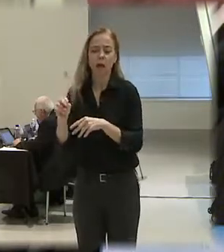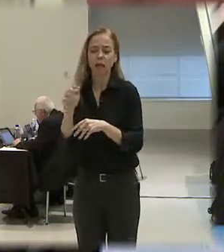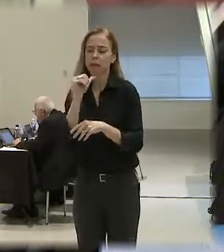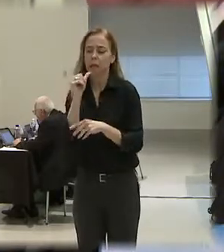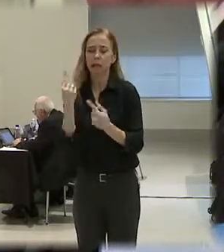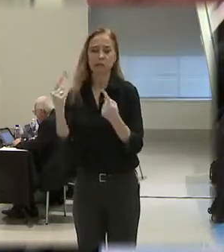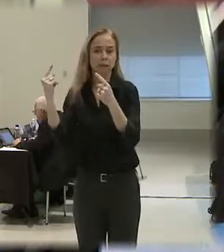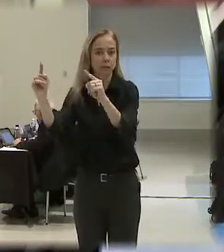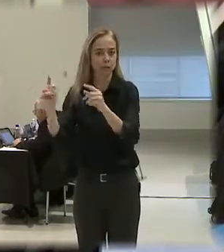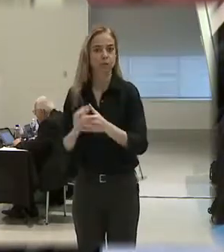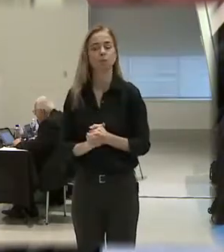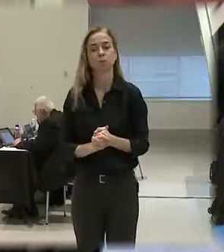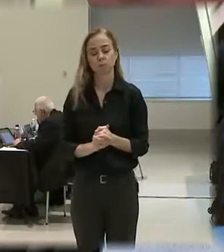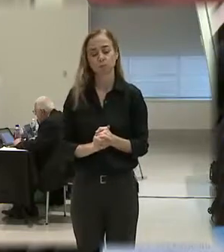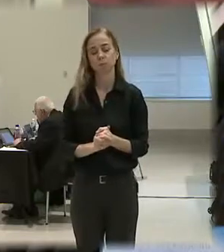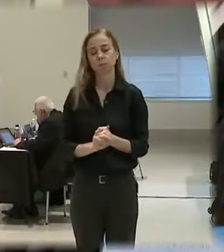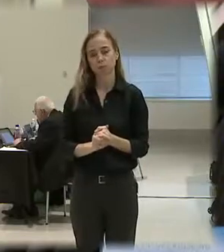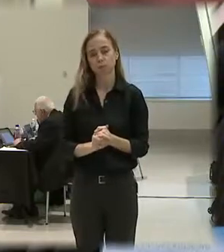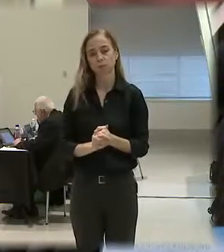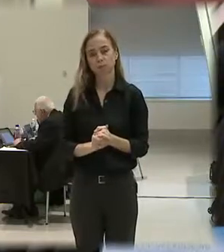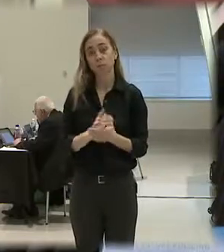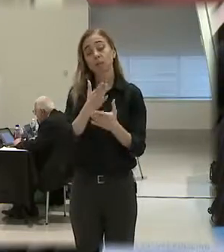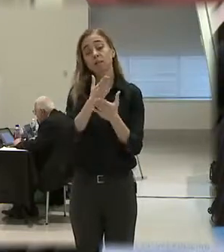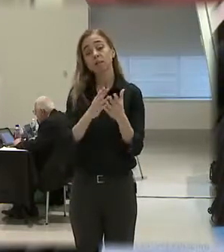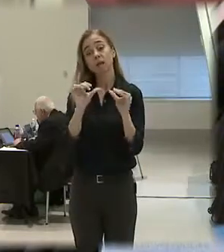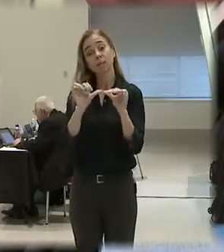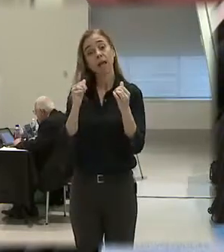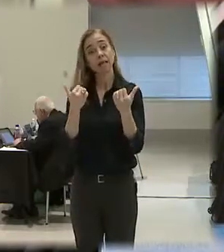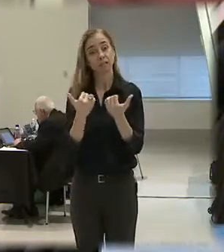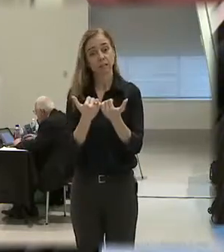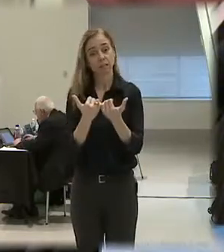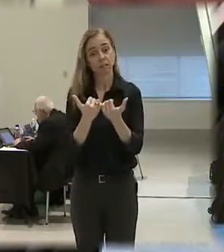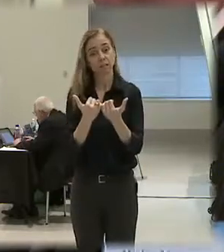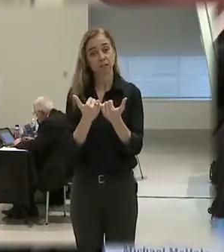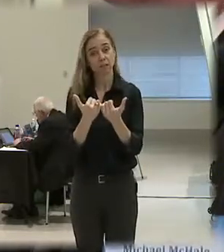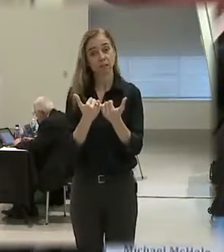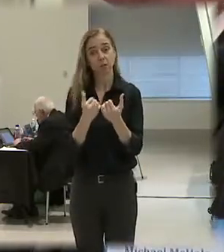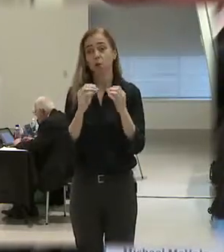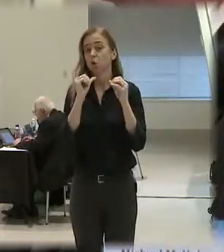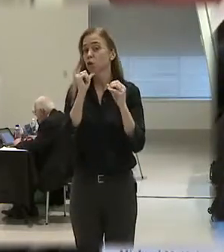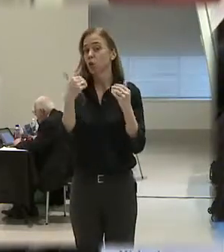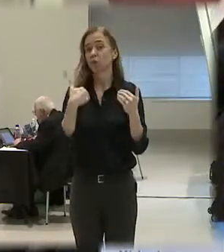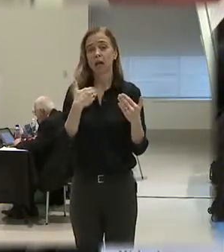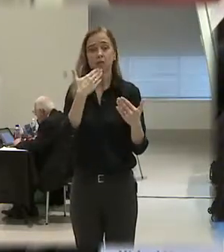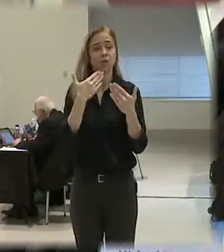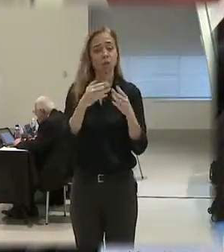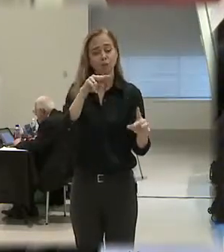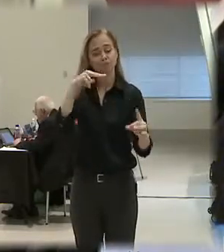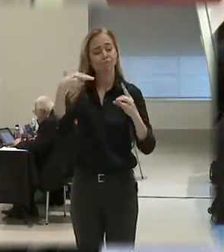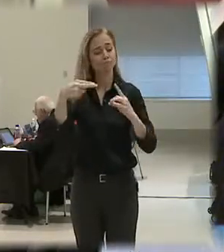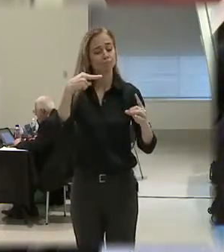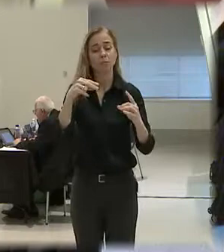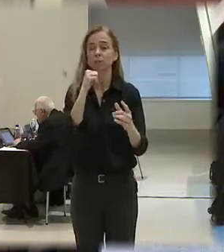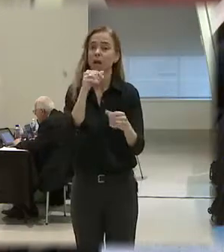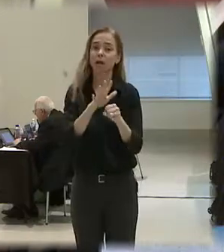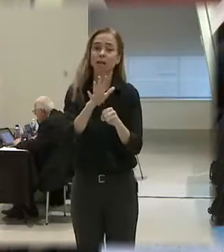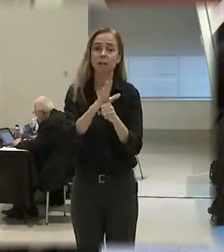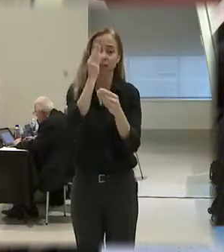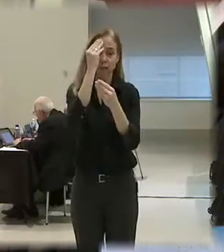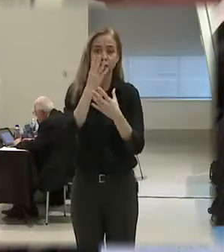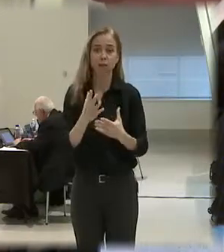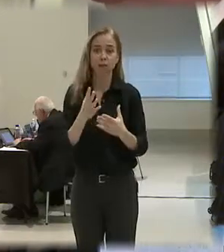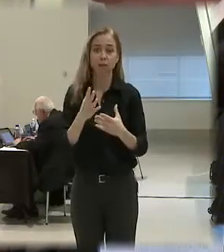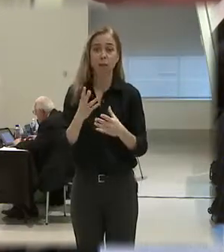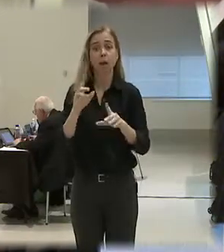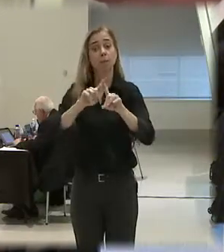So, unless, in some agencies, we don't even have the good worm's eye view because we don't have good information. But when